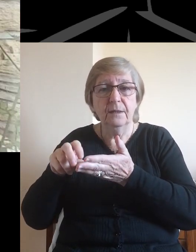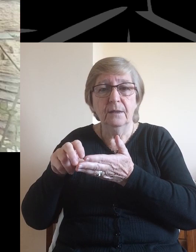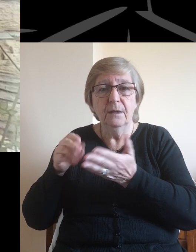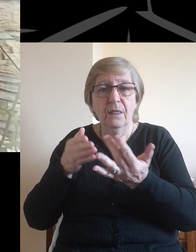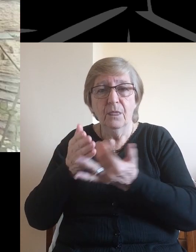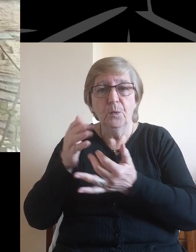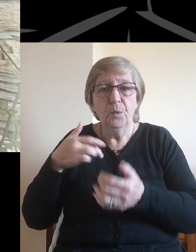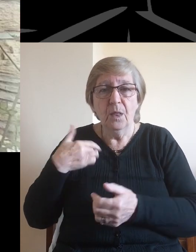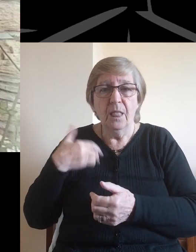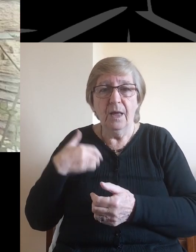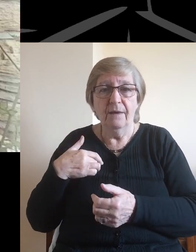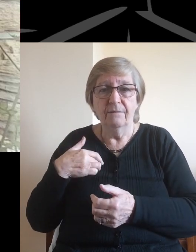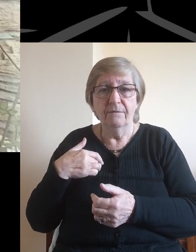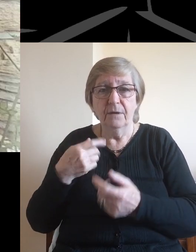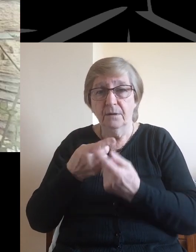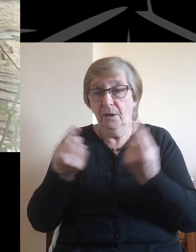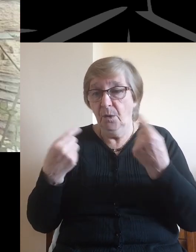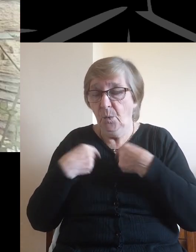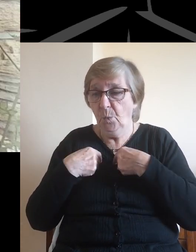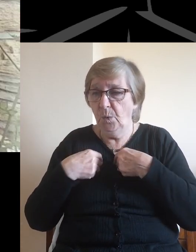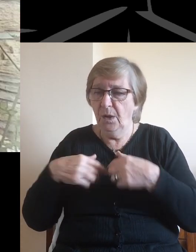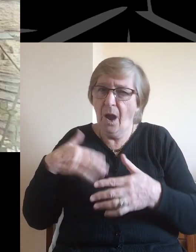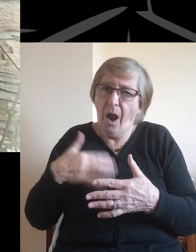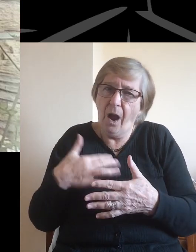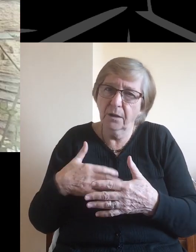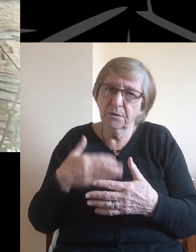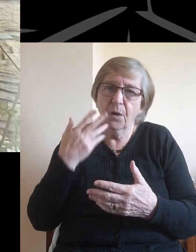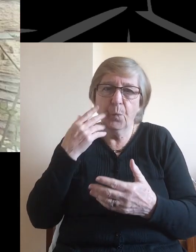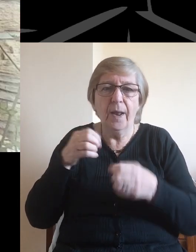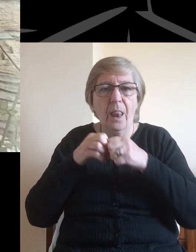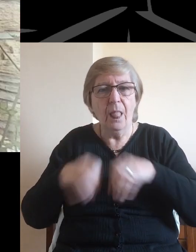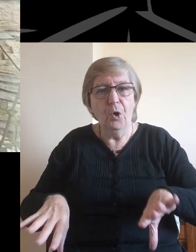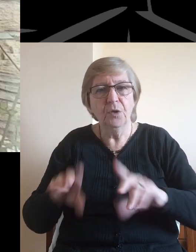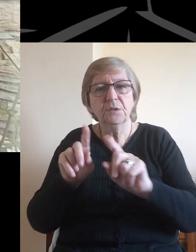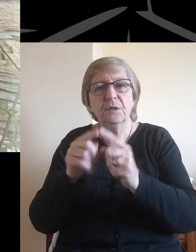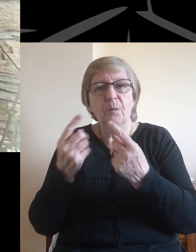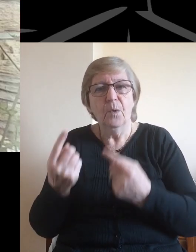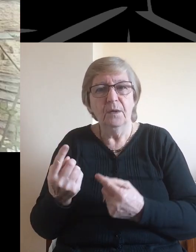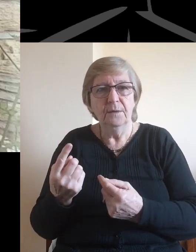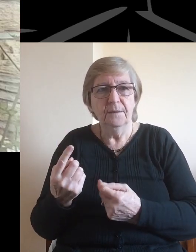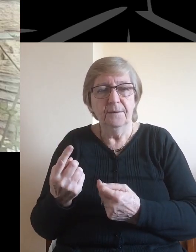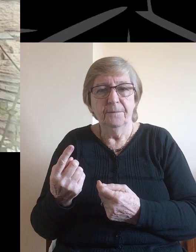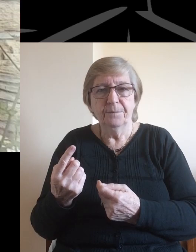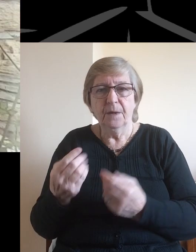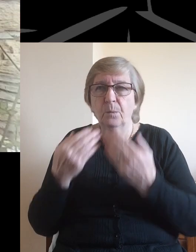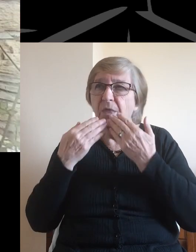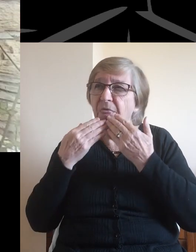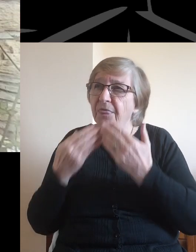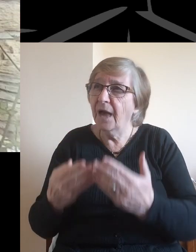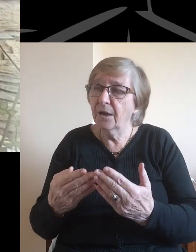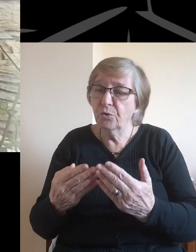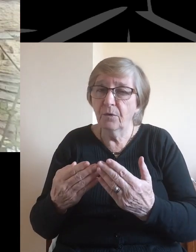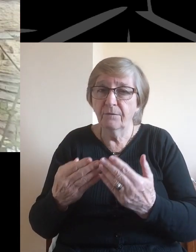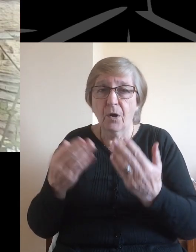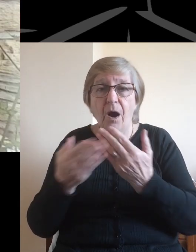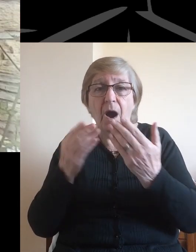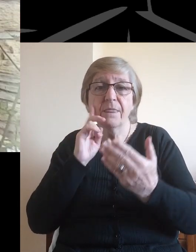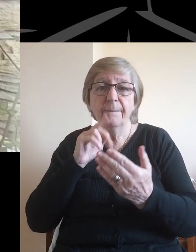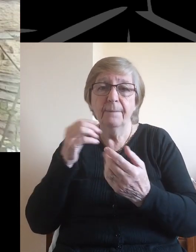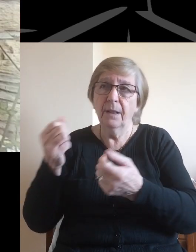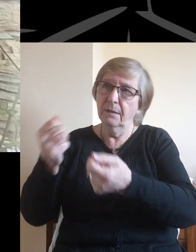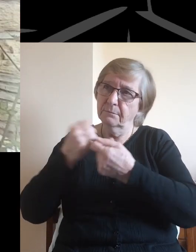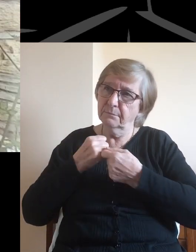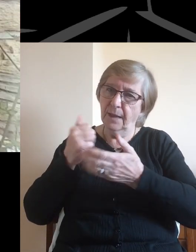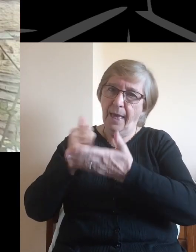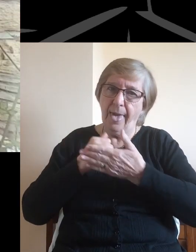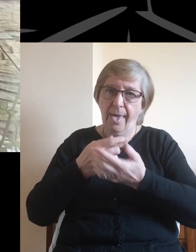journey. Although we hurt when we have lost loved ones, but we thank you for the